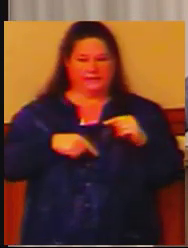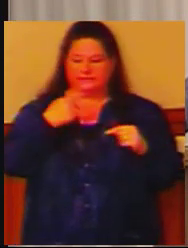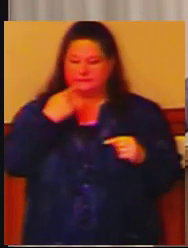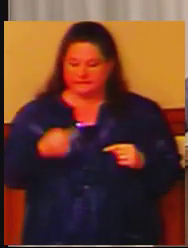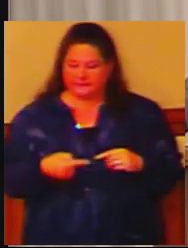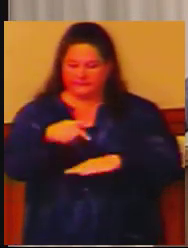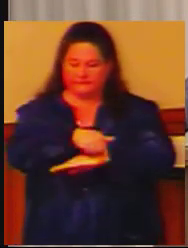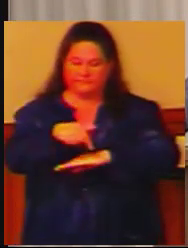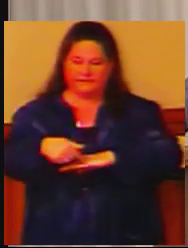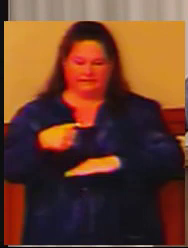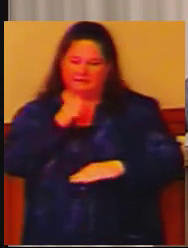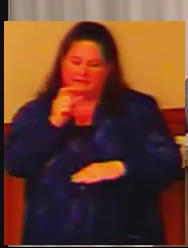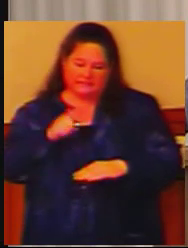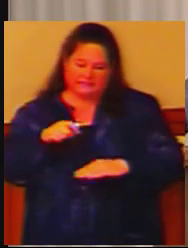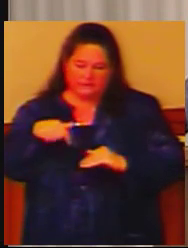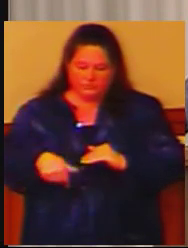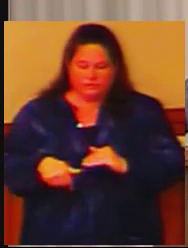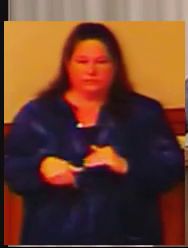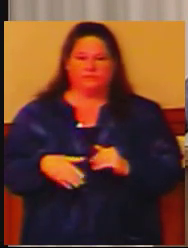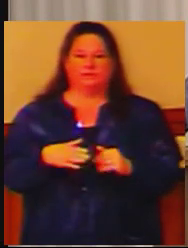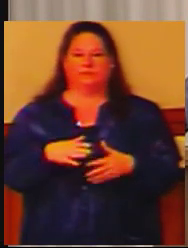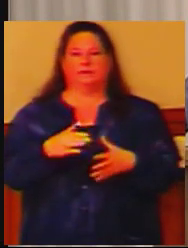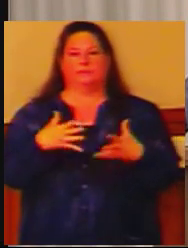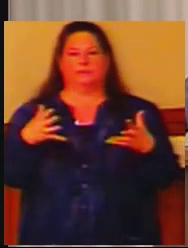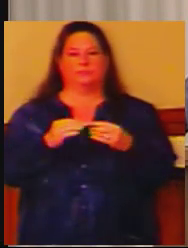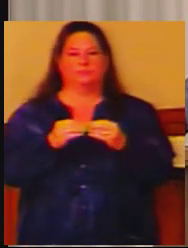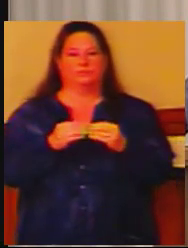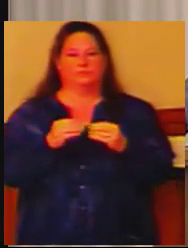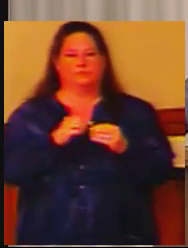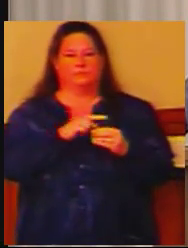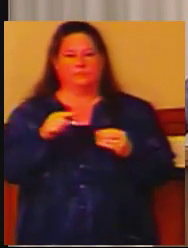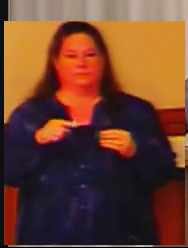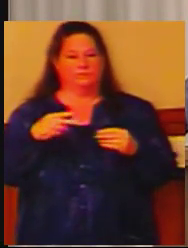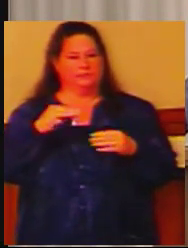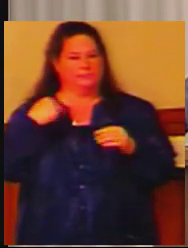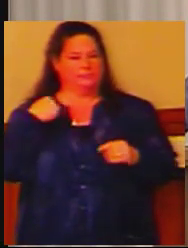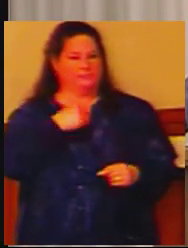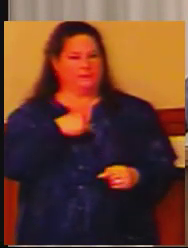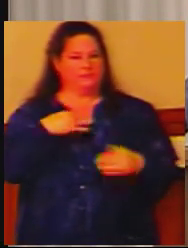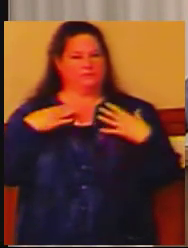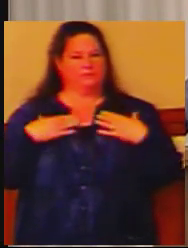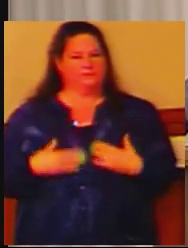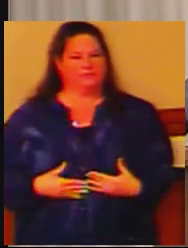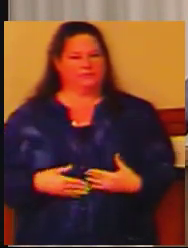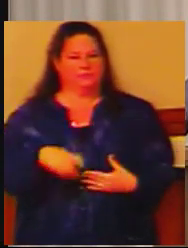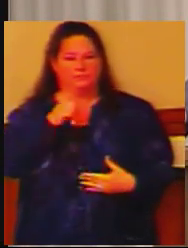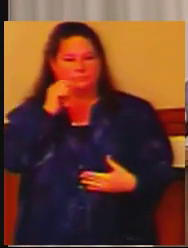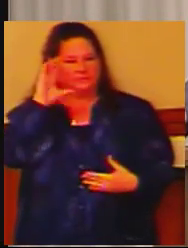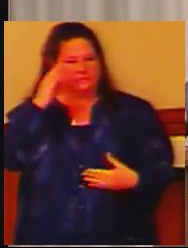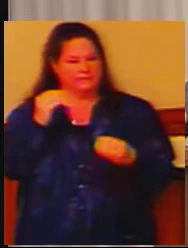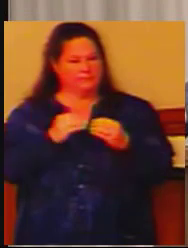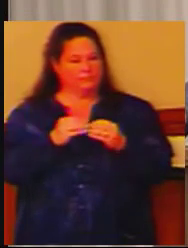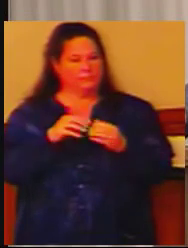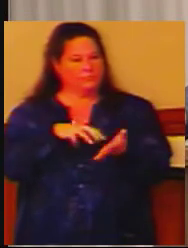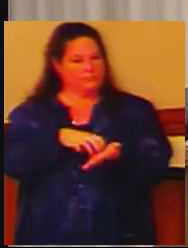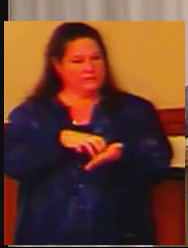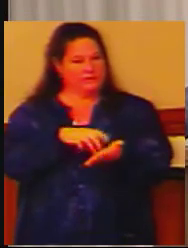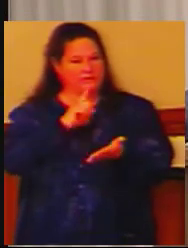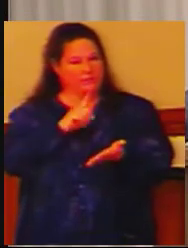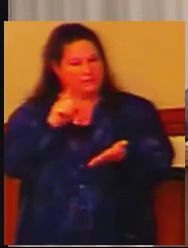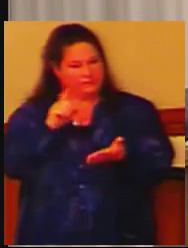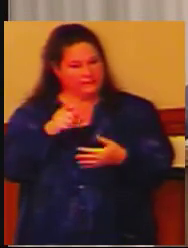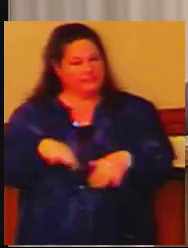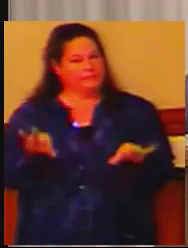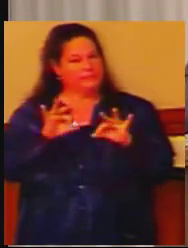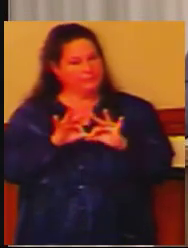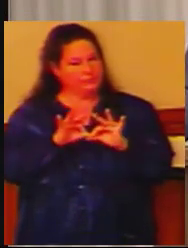have no need of you. Nay, much more, those members of the body which seem to be more feeble are necessary. So